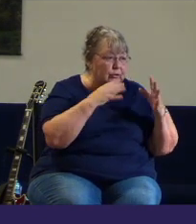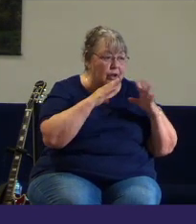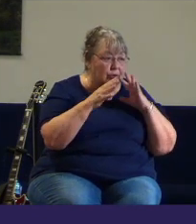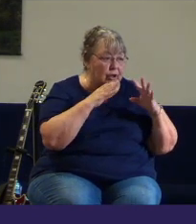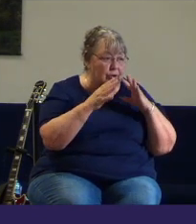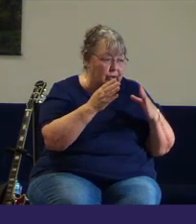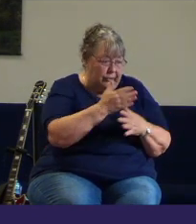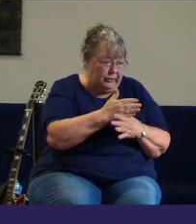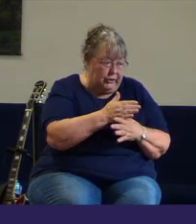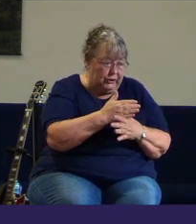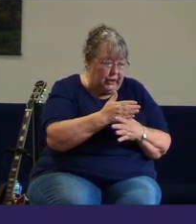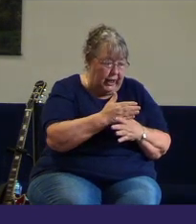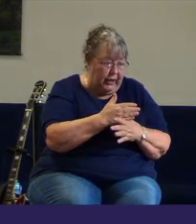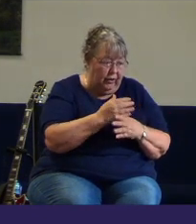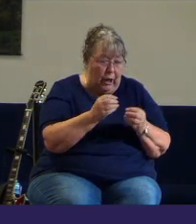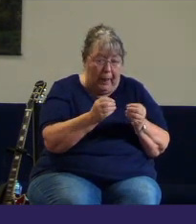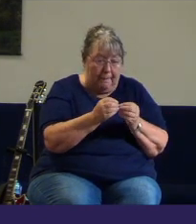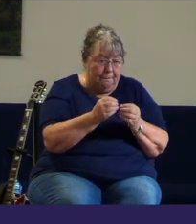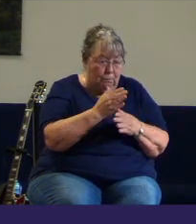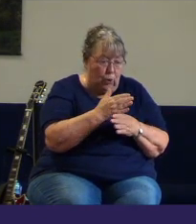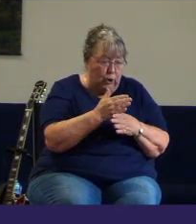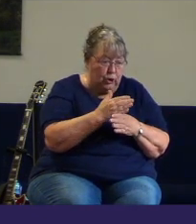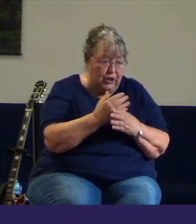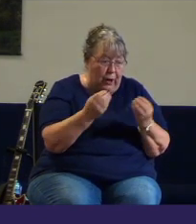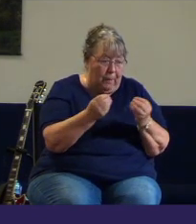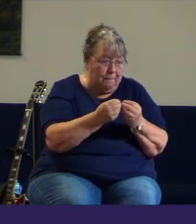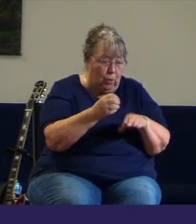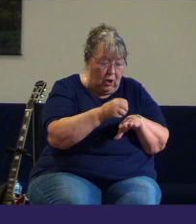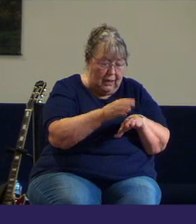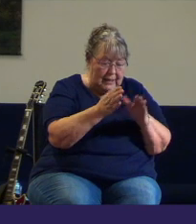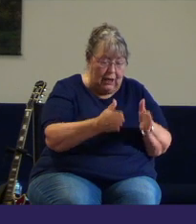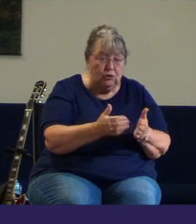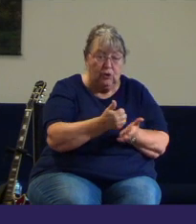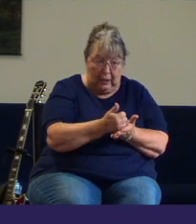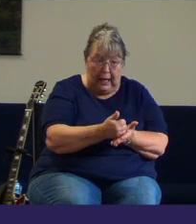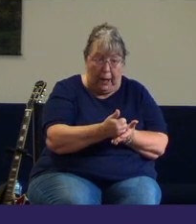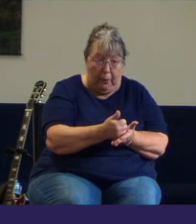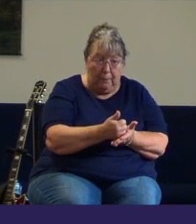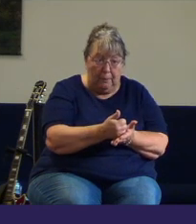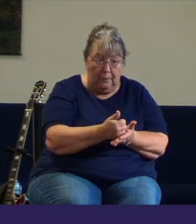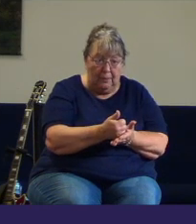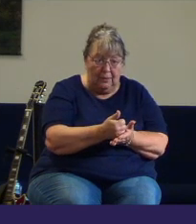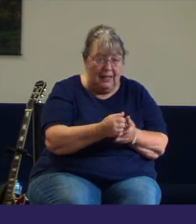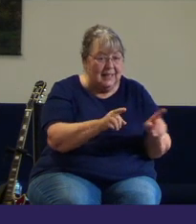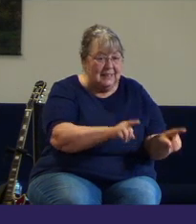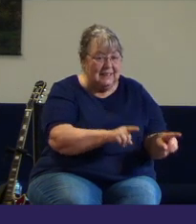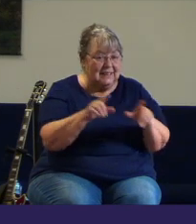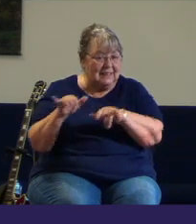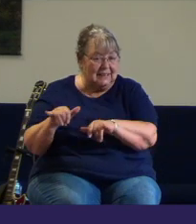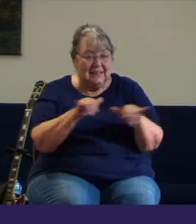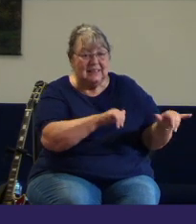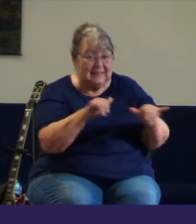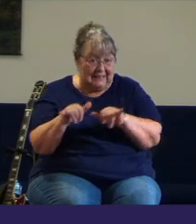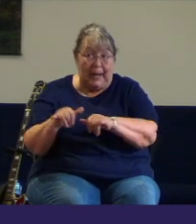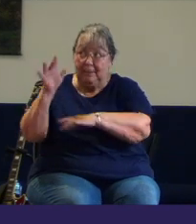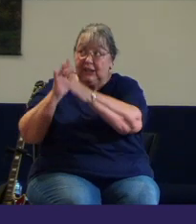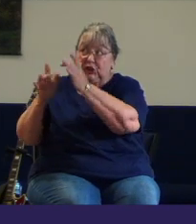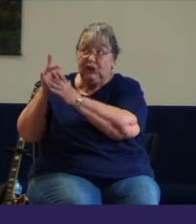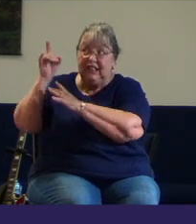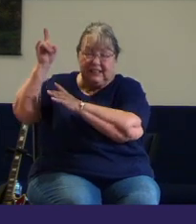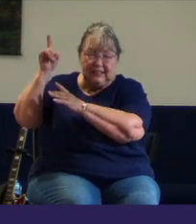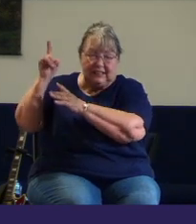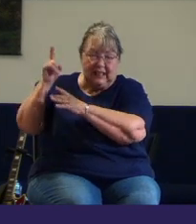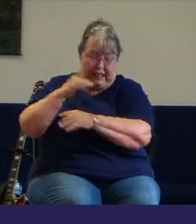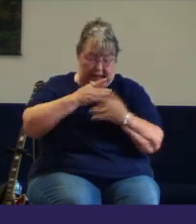you share, the more that counselor can help you. And so Jesus, in praying, depended on God. That is, his heart belonged